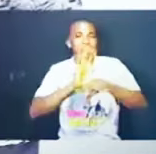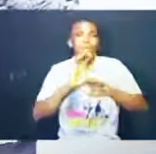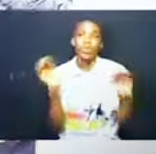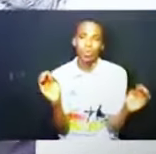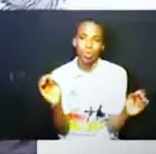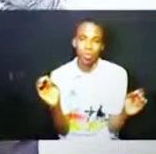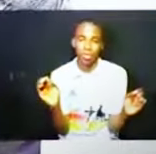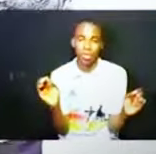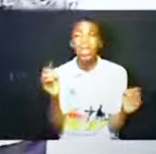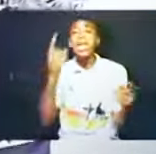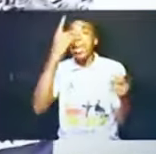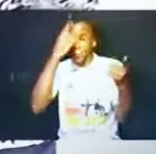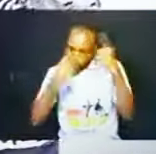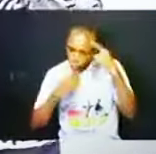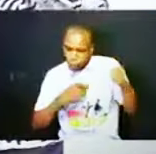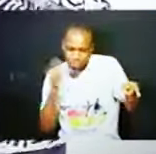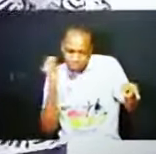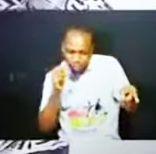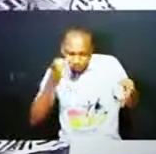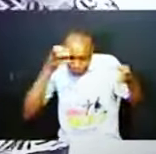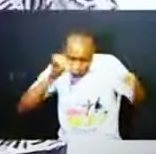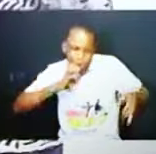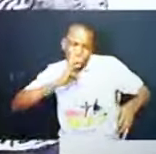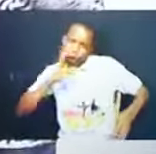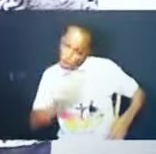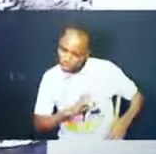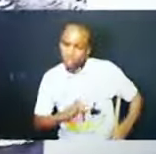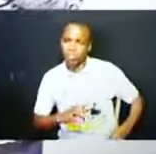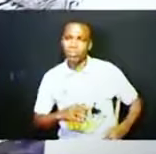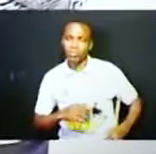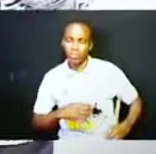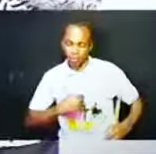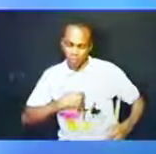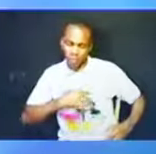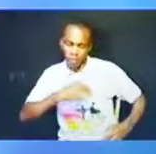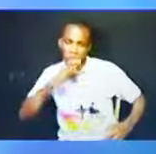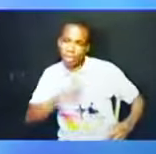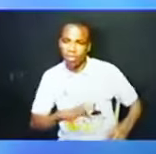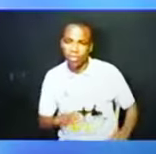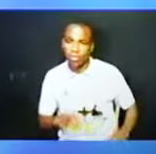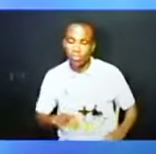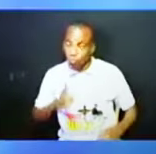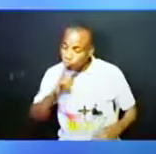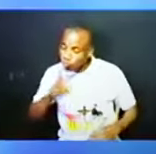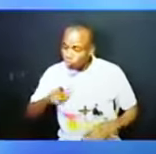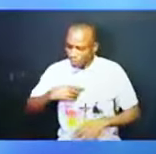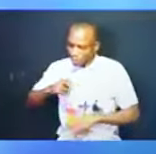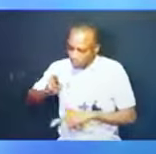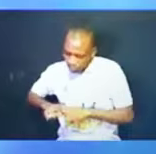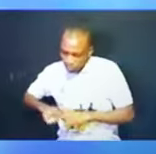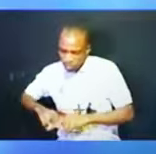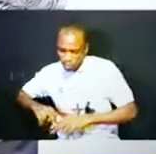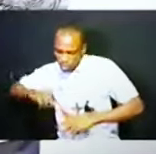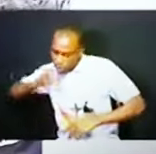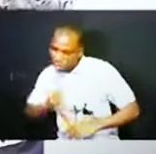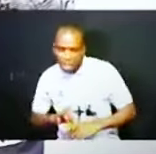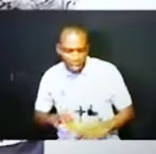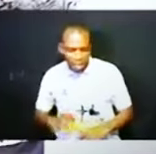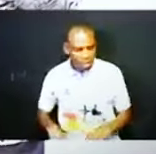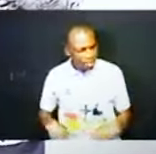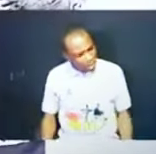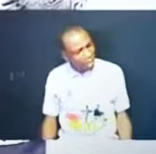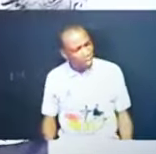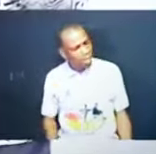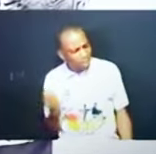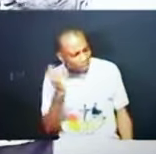What because of that? Nini na me nine so I tia yin tia. Thing was paining me. Yami yao ye pa. This girl. How can